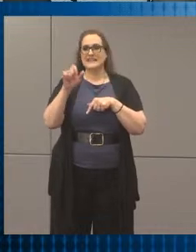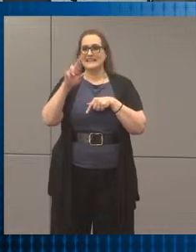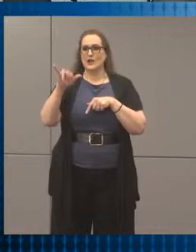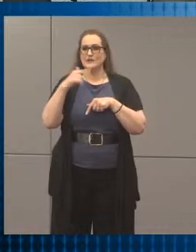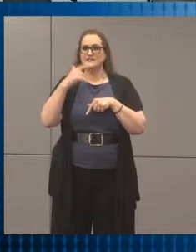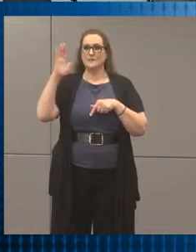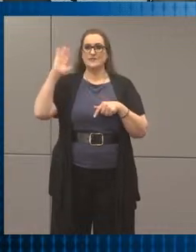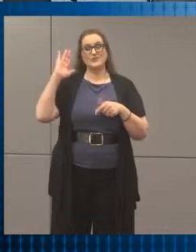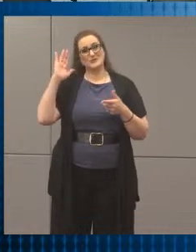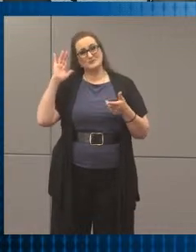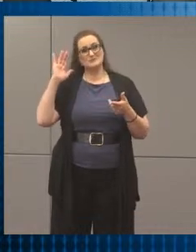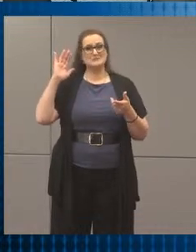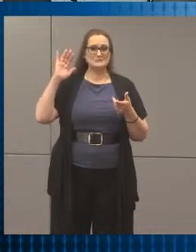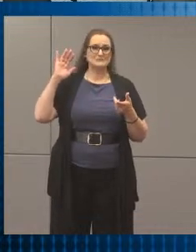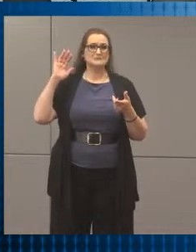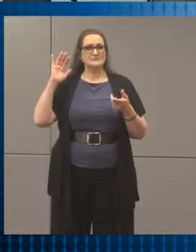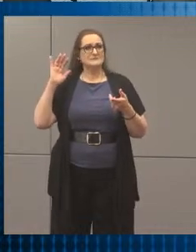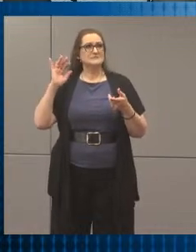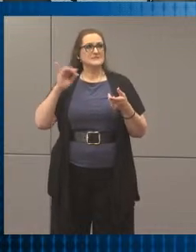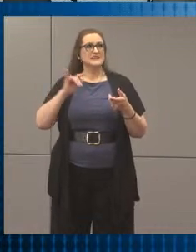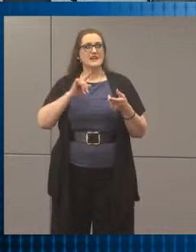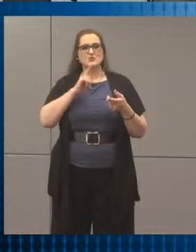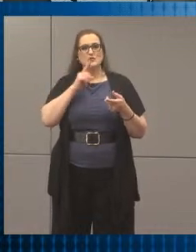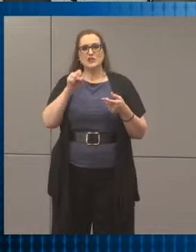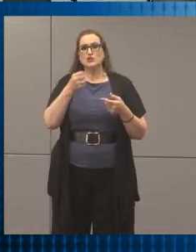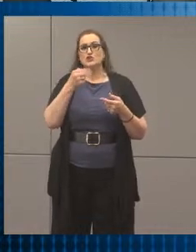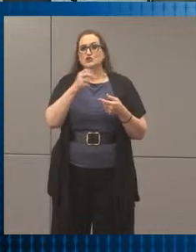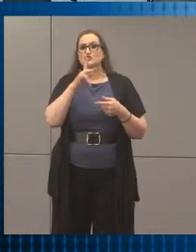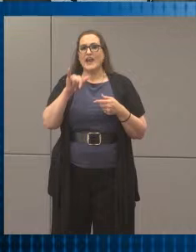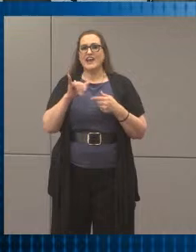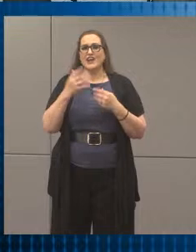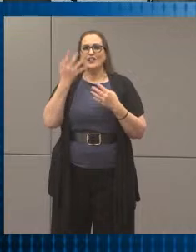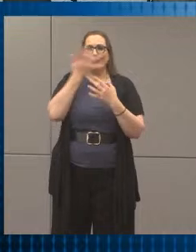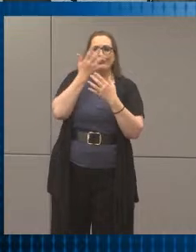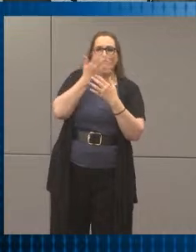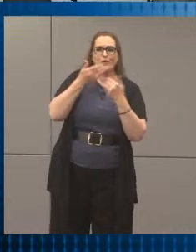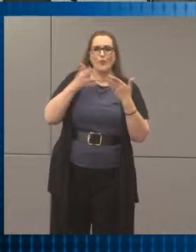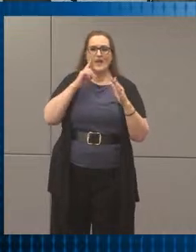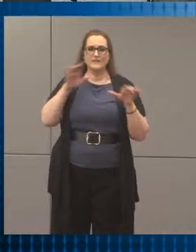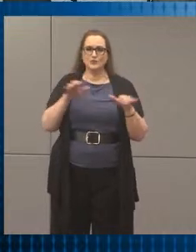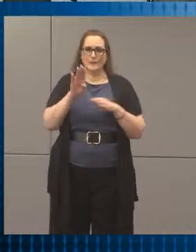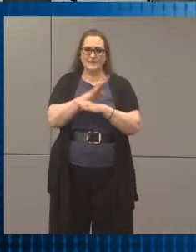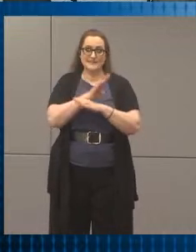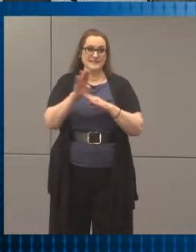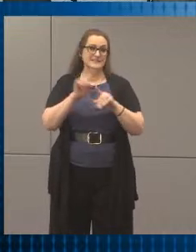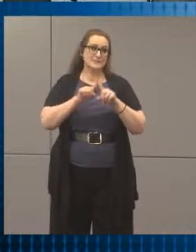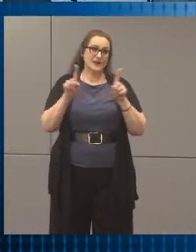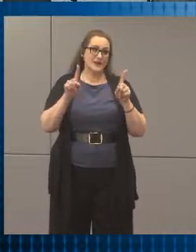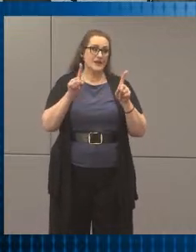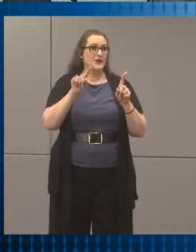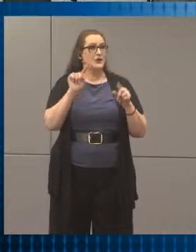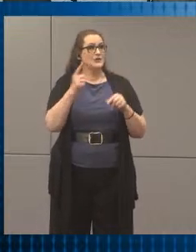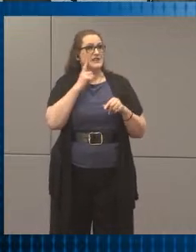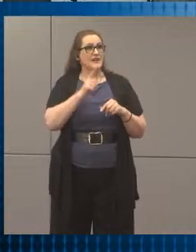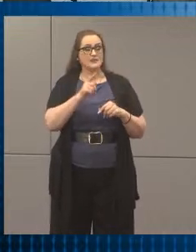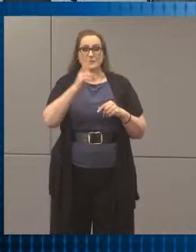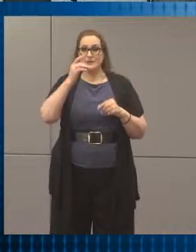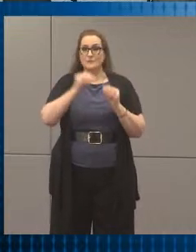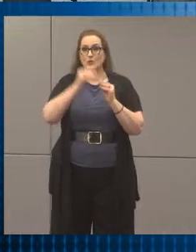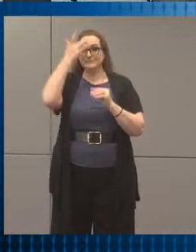earlier, it's a pretty shady way of doing business as far as, I'm concerned, but we're just going to have to be sharper from now